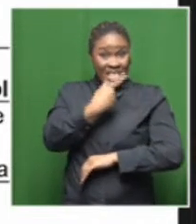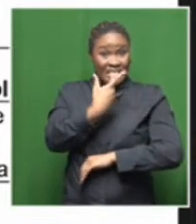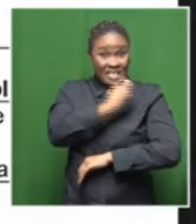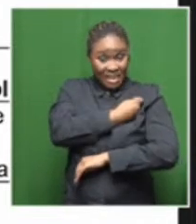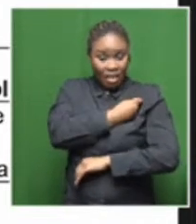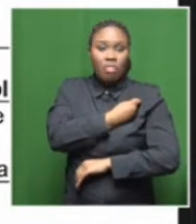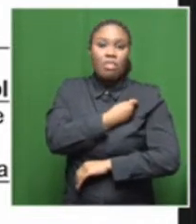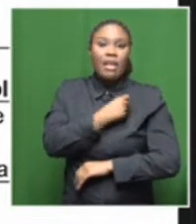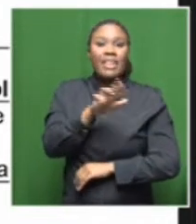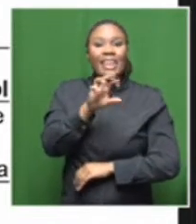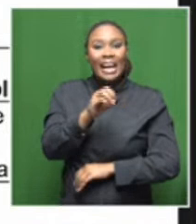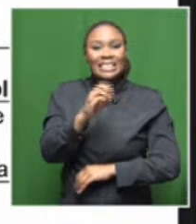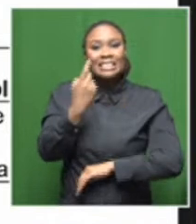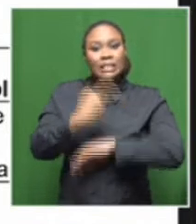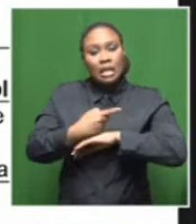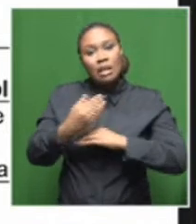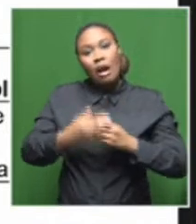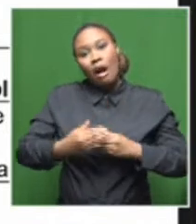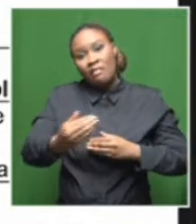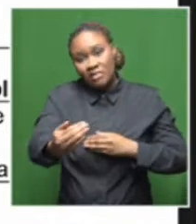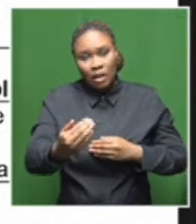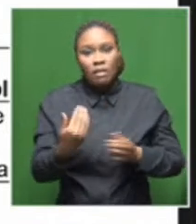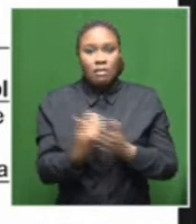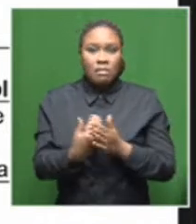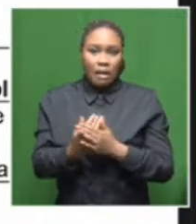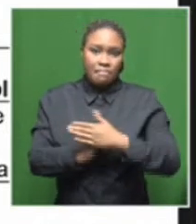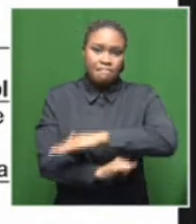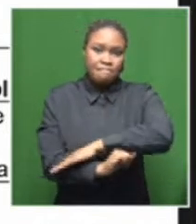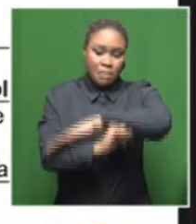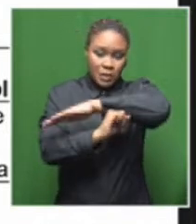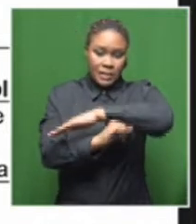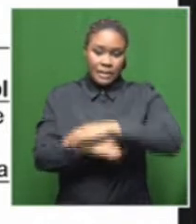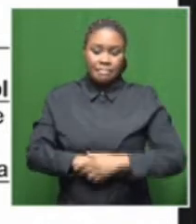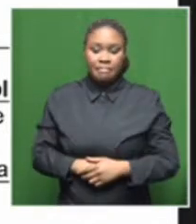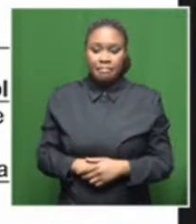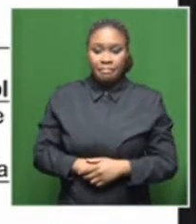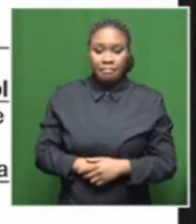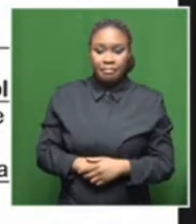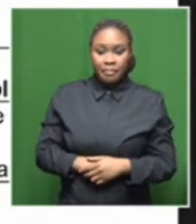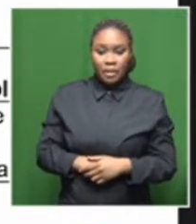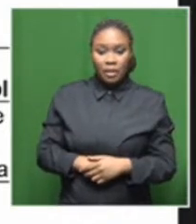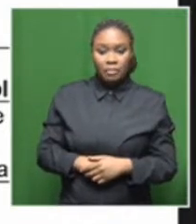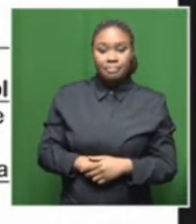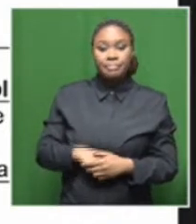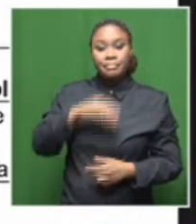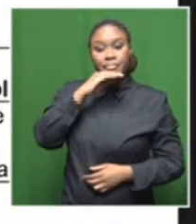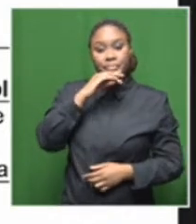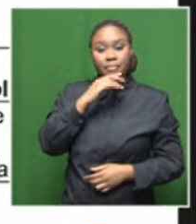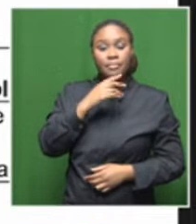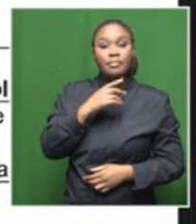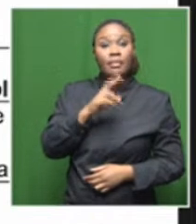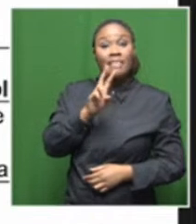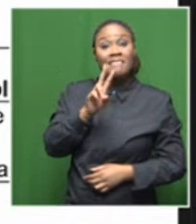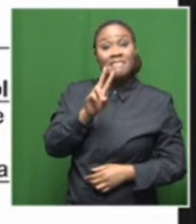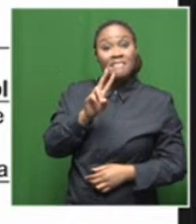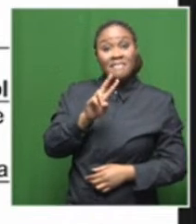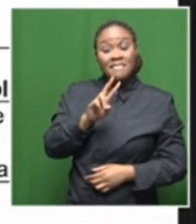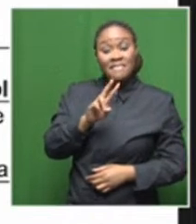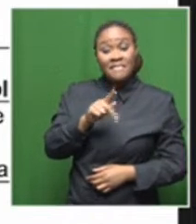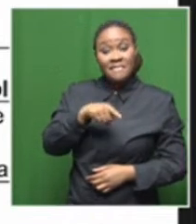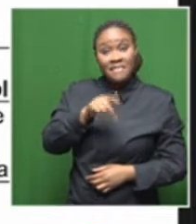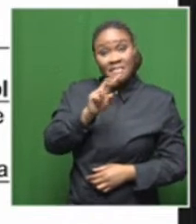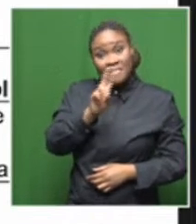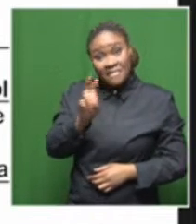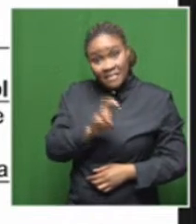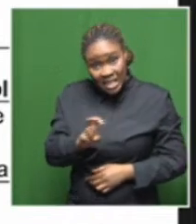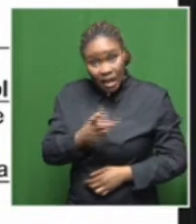heterologous boosting, or boosting with either of the two vaccines. So after the 2 doses of Pfizer, you can either